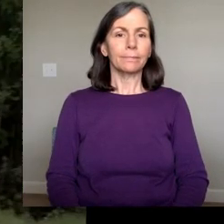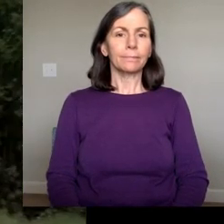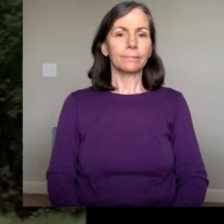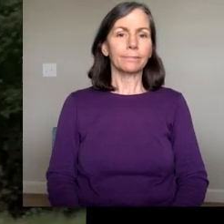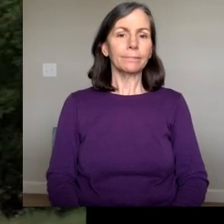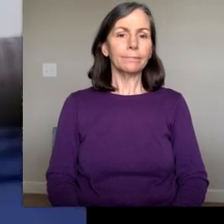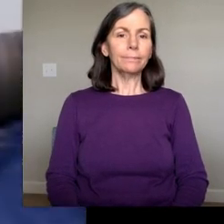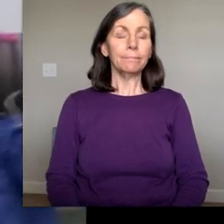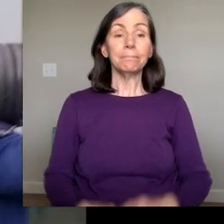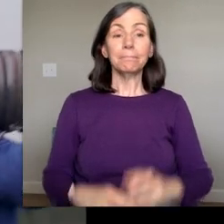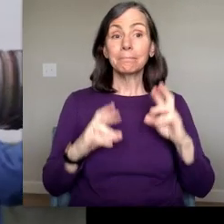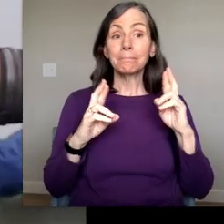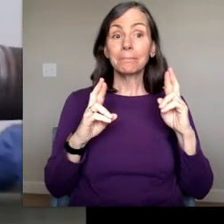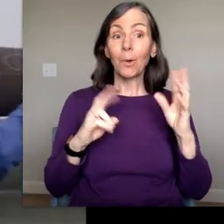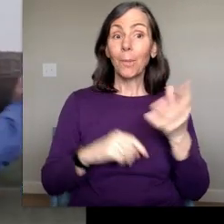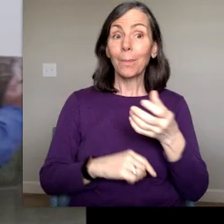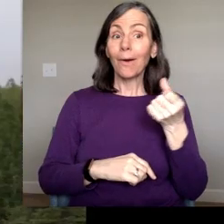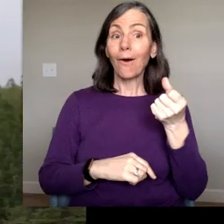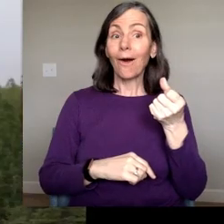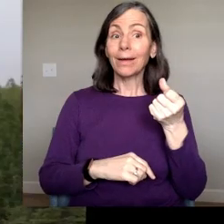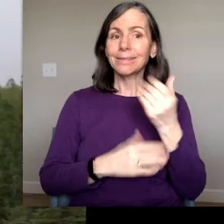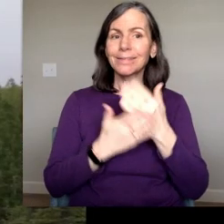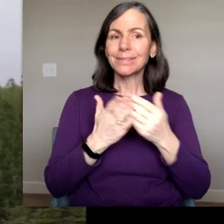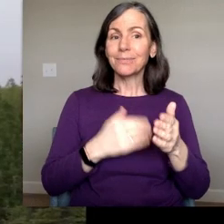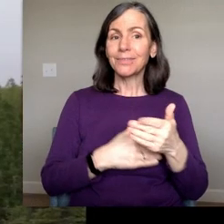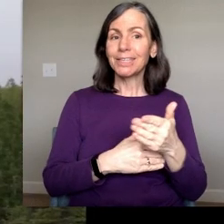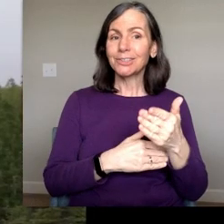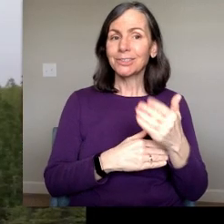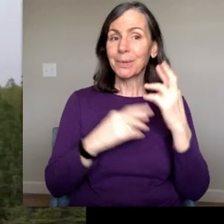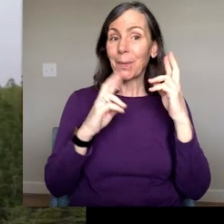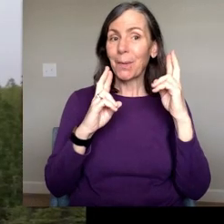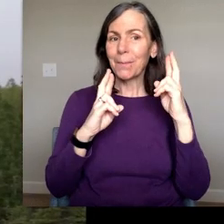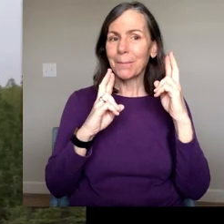Well, I hope we caught some fish.